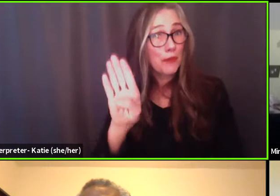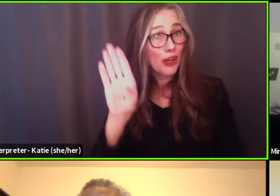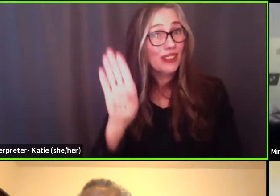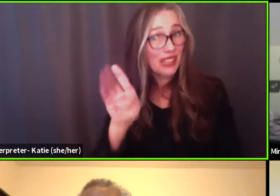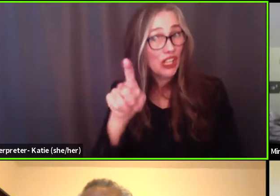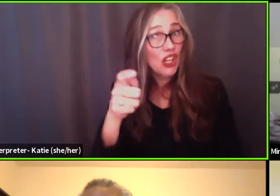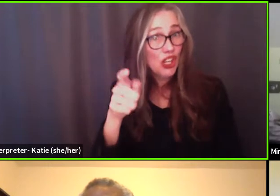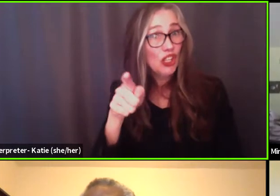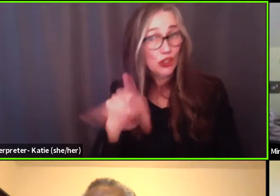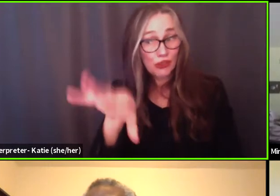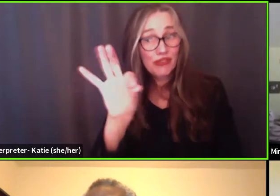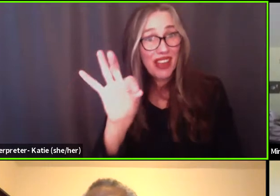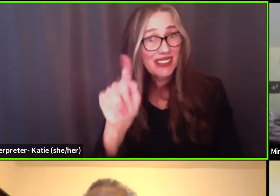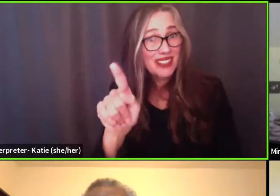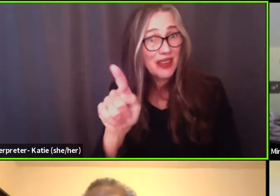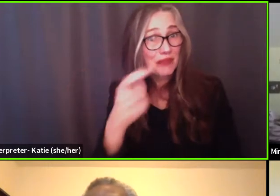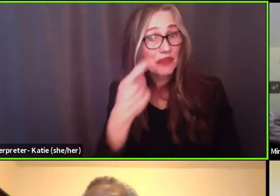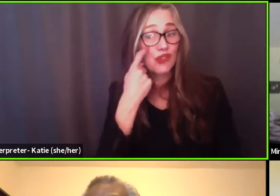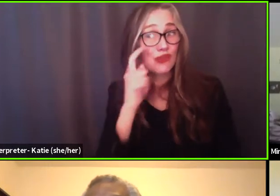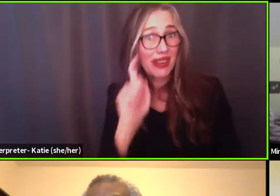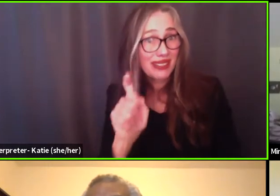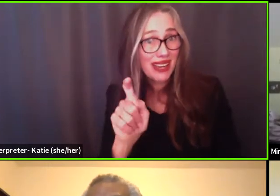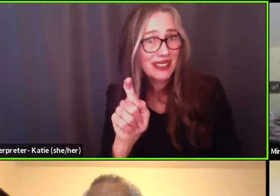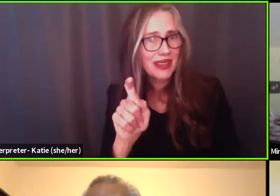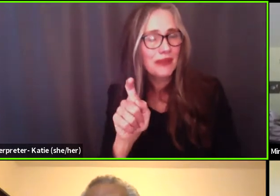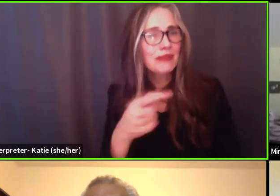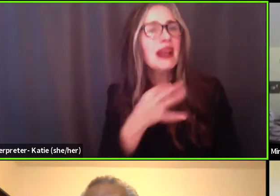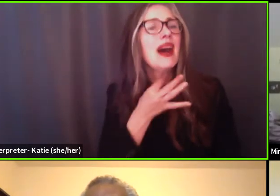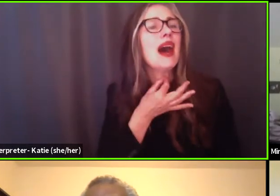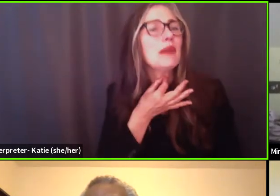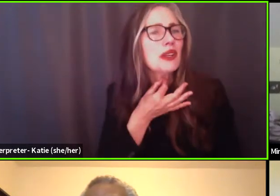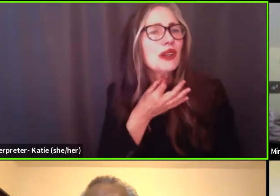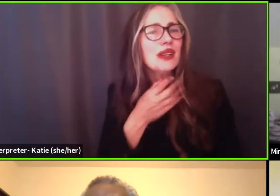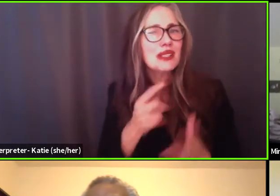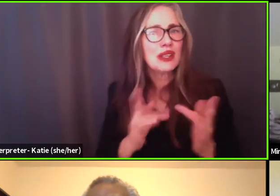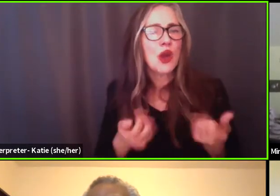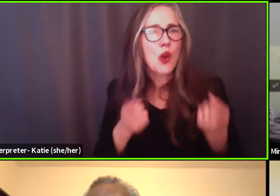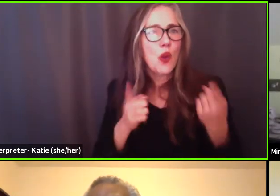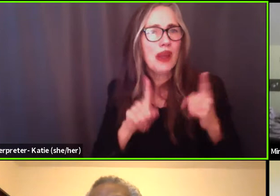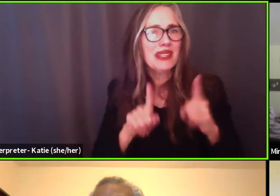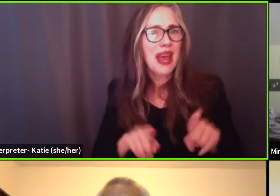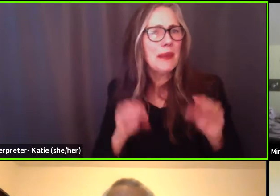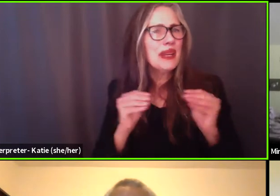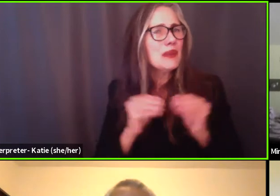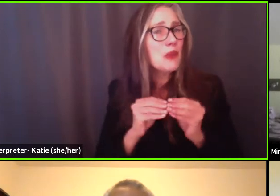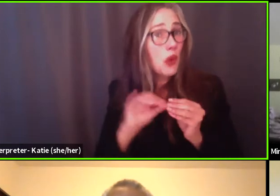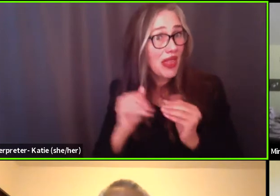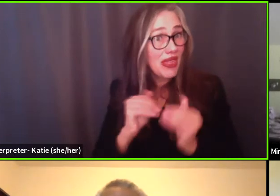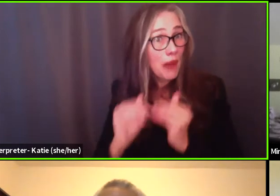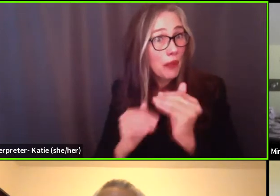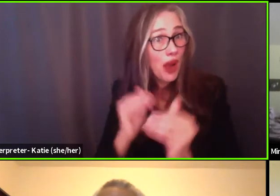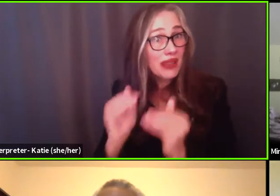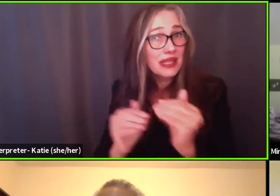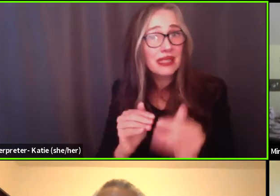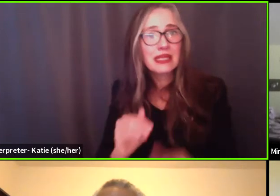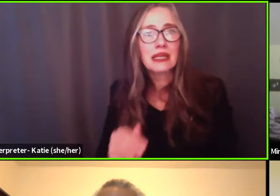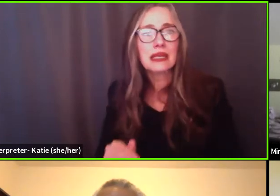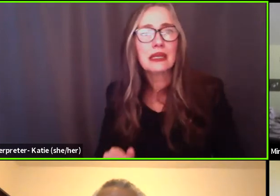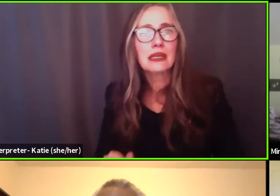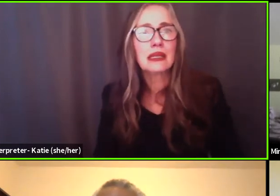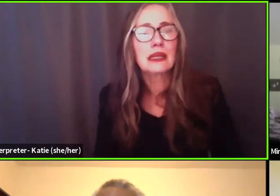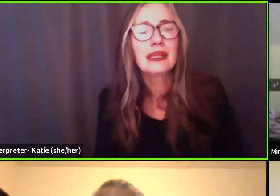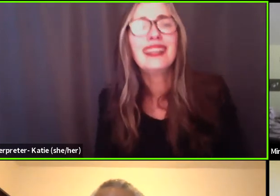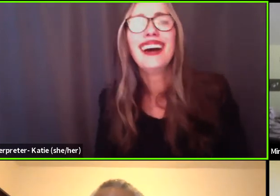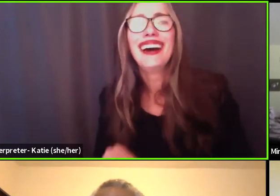more about that and where you are in that process and then we'll move into uh more of an open q a format that was exactly one of the